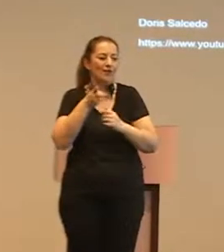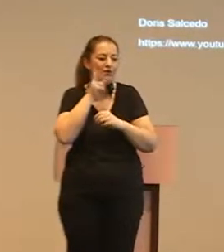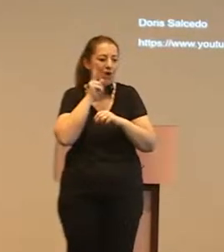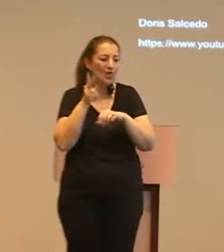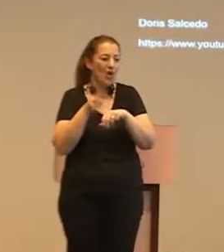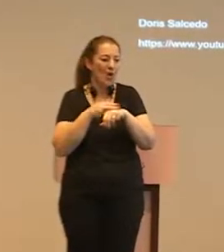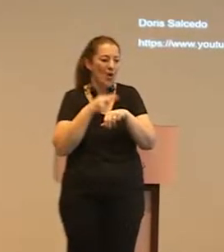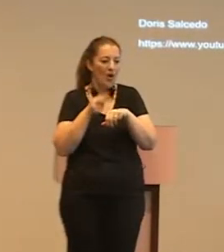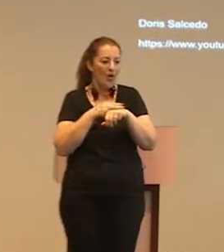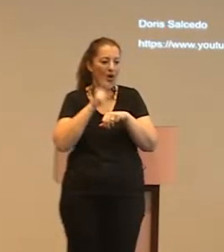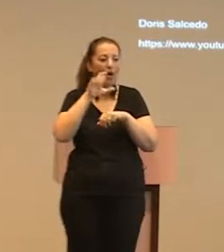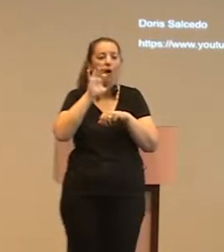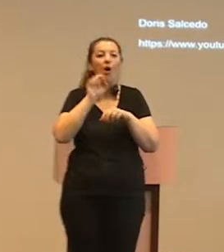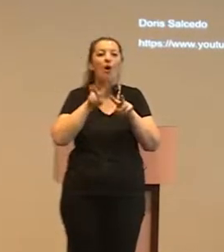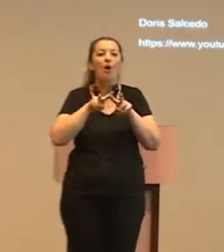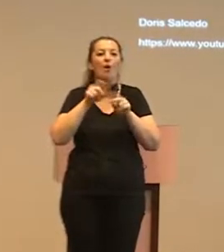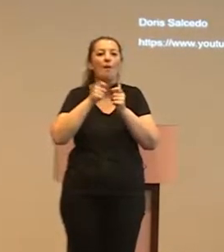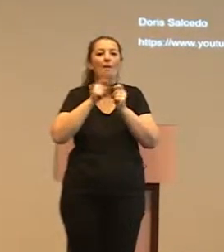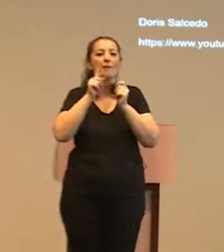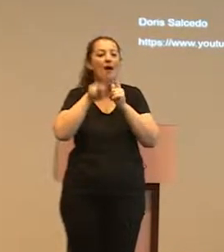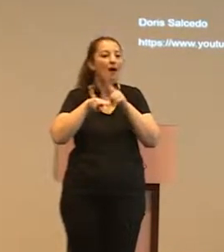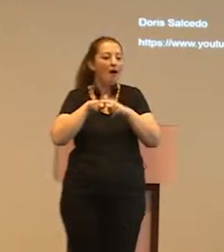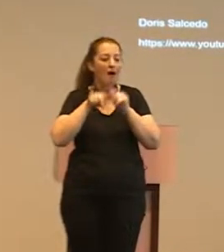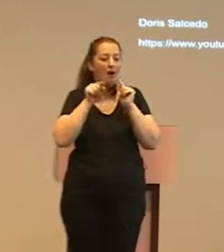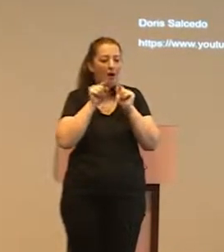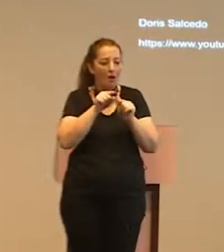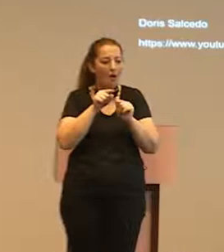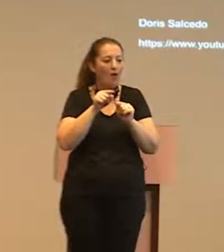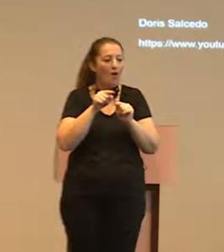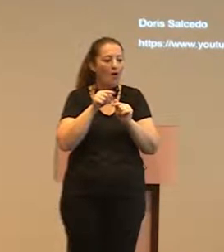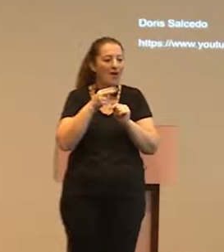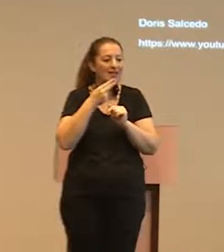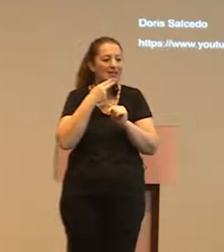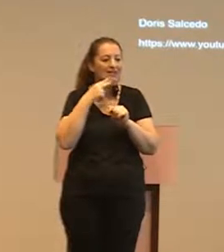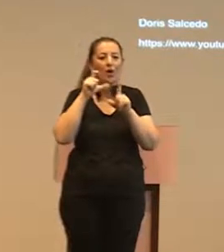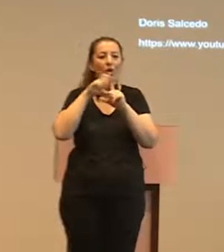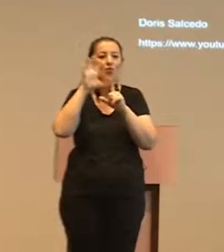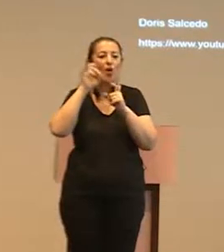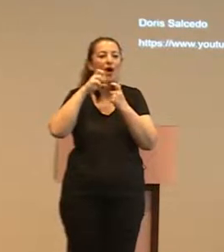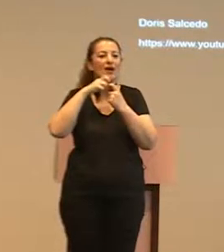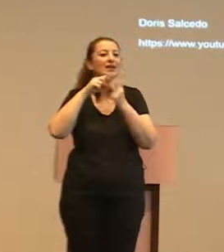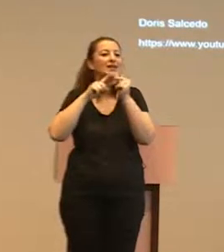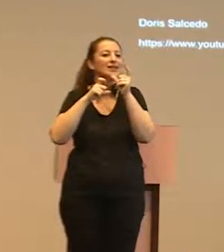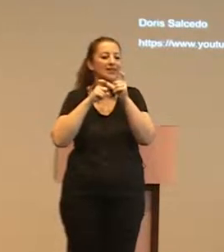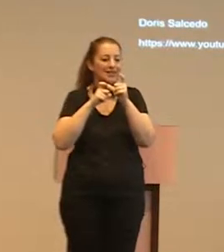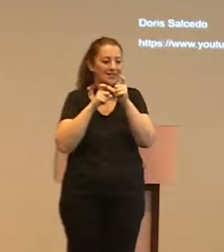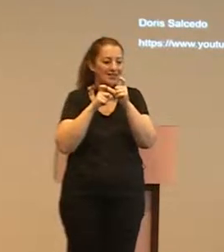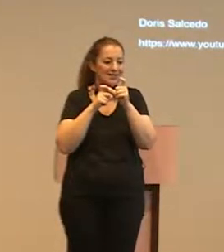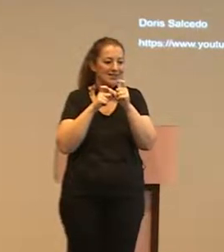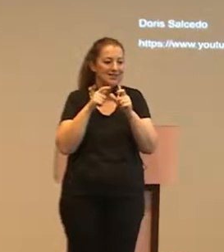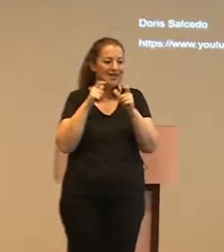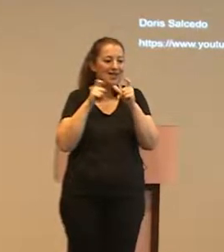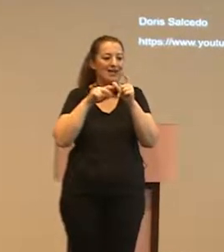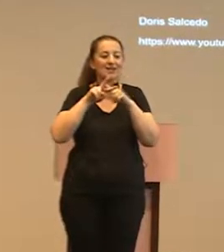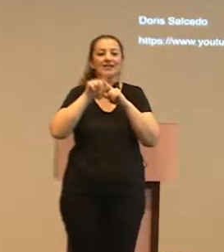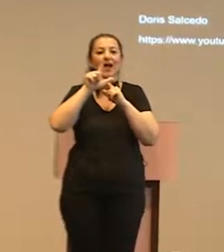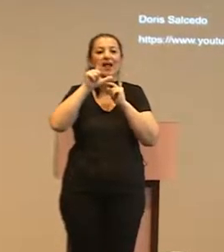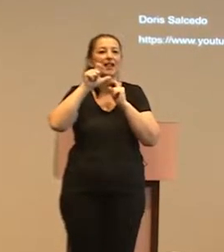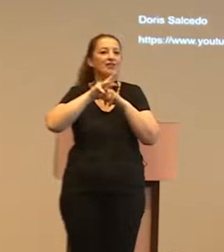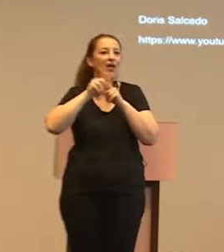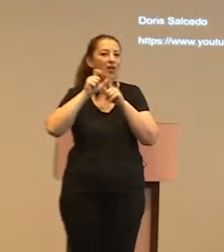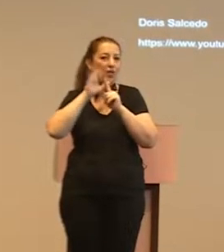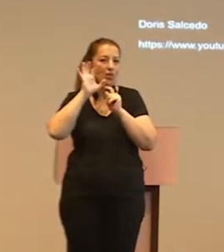categorized as lost doris salkido or salcedo from colombia is my final